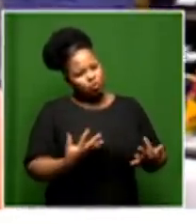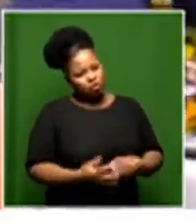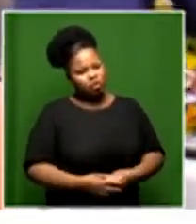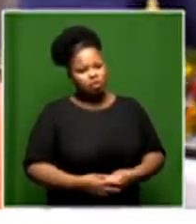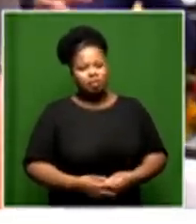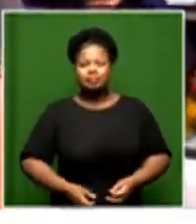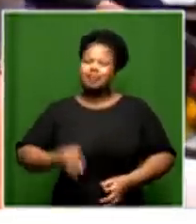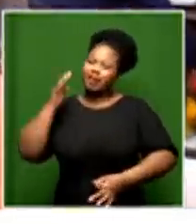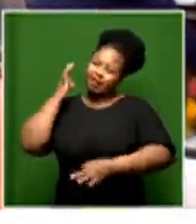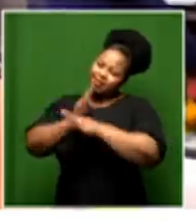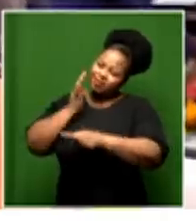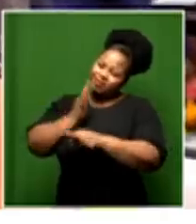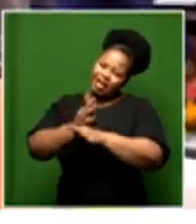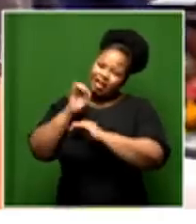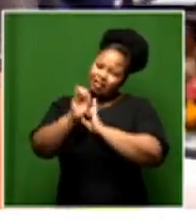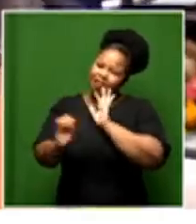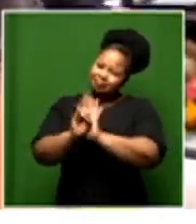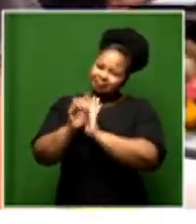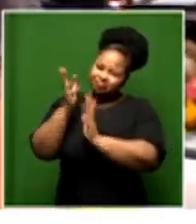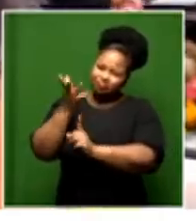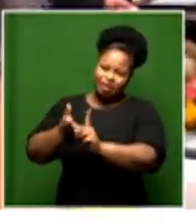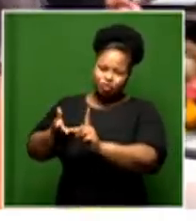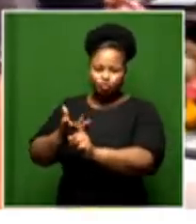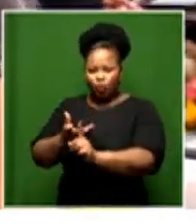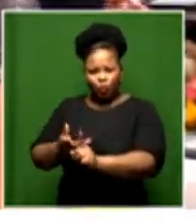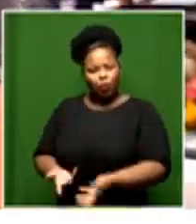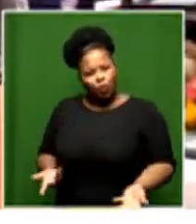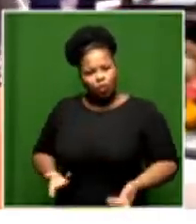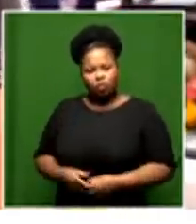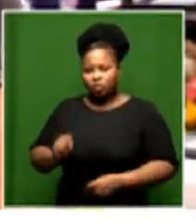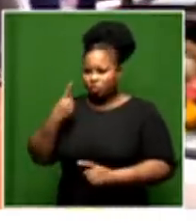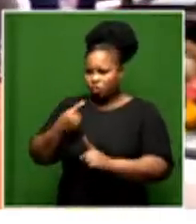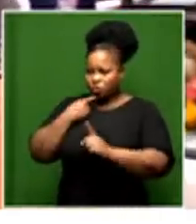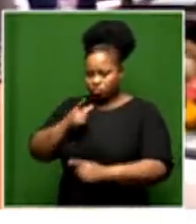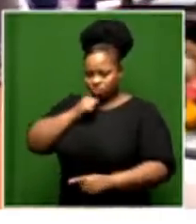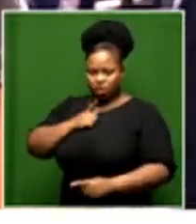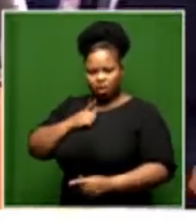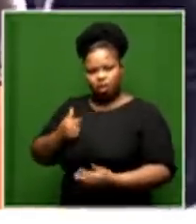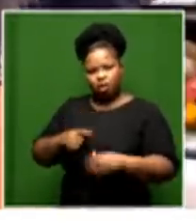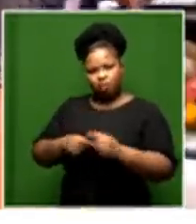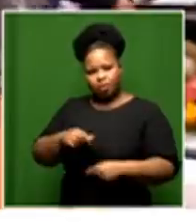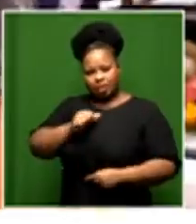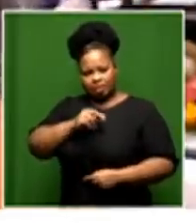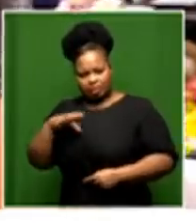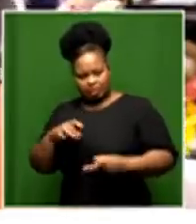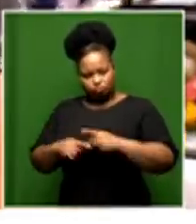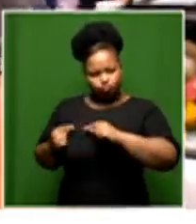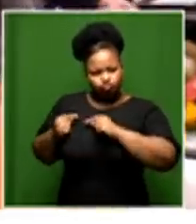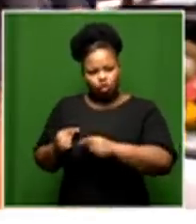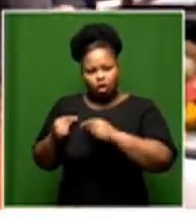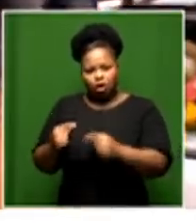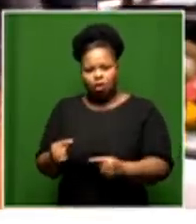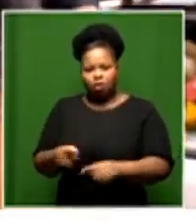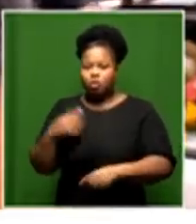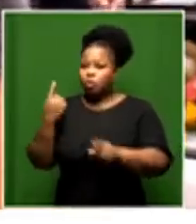A fatherly figure, somebody who can tell you about the ANC, the struggle,